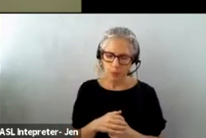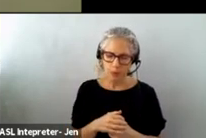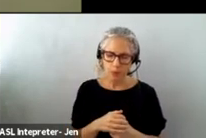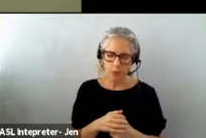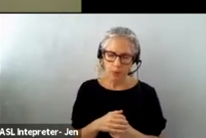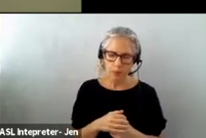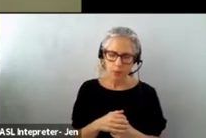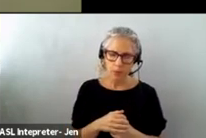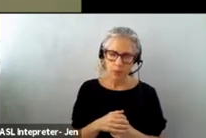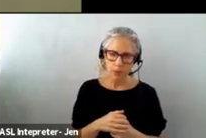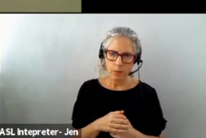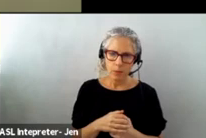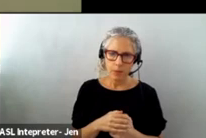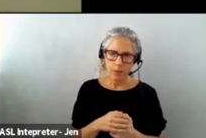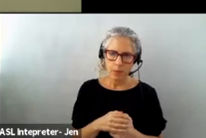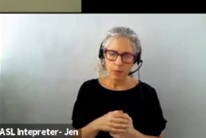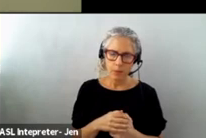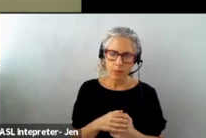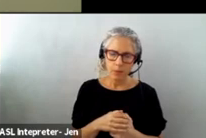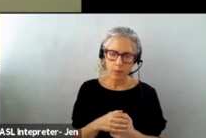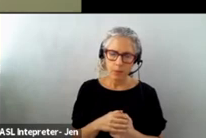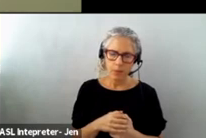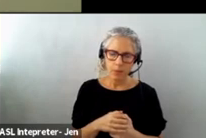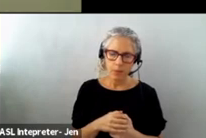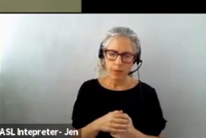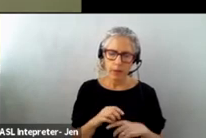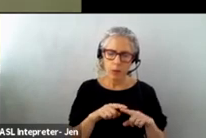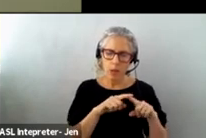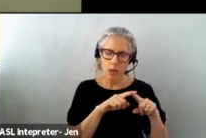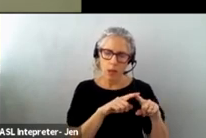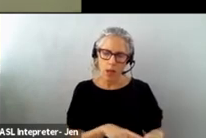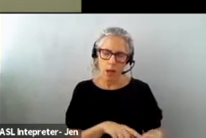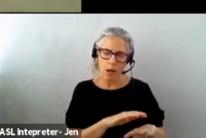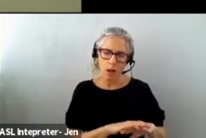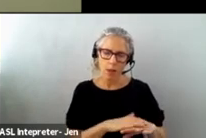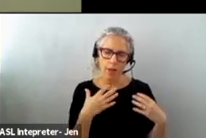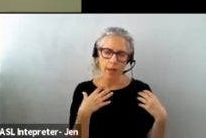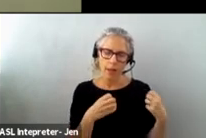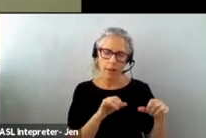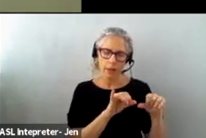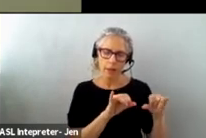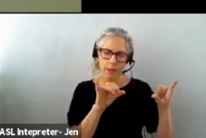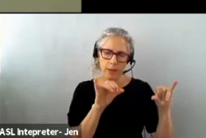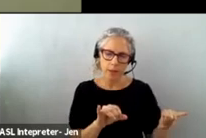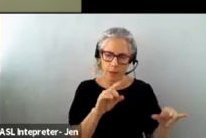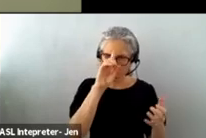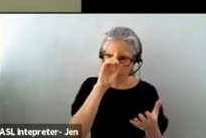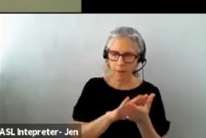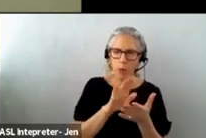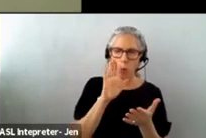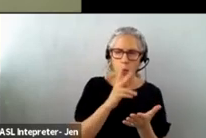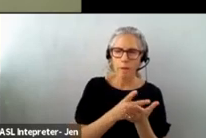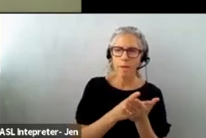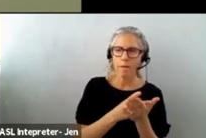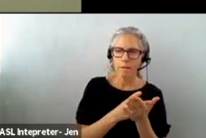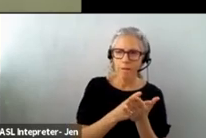if in scenarios like you're describing, the reliance is solely on the health system, I believe we will fail